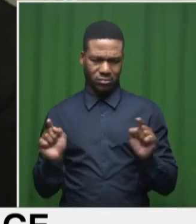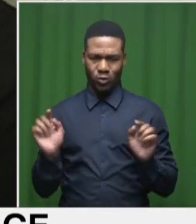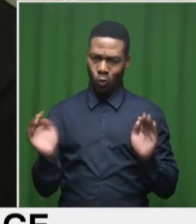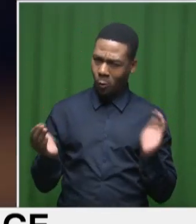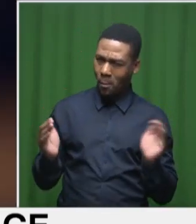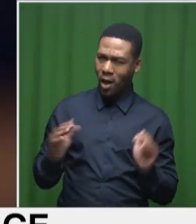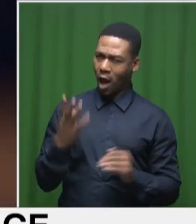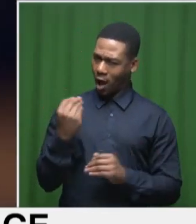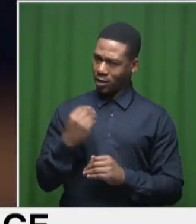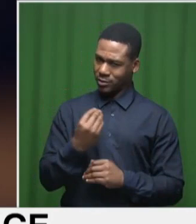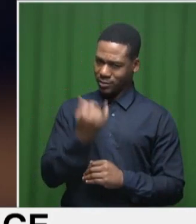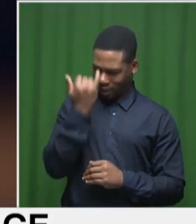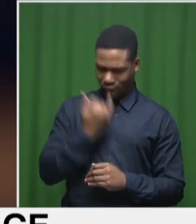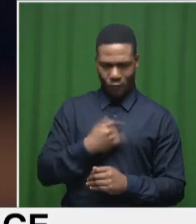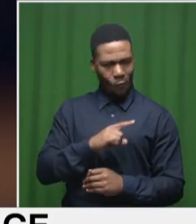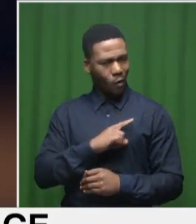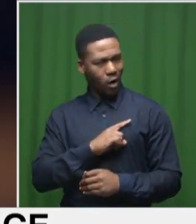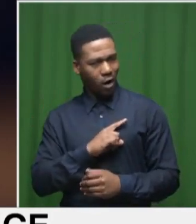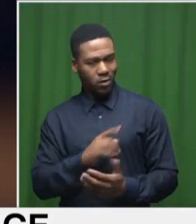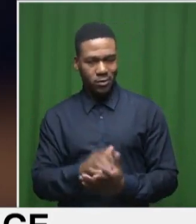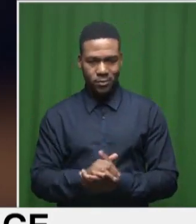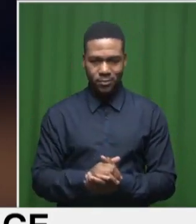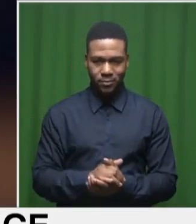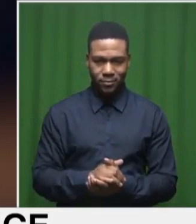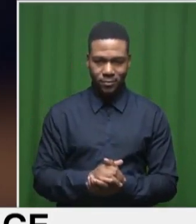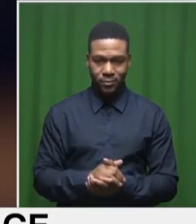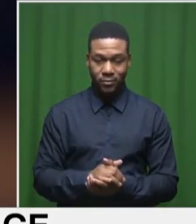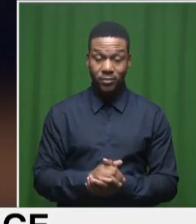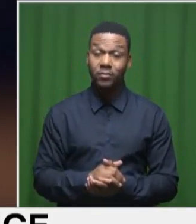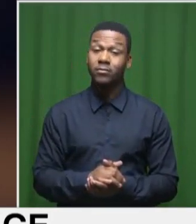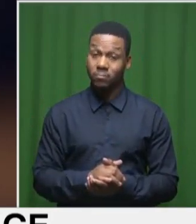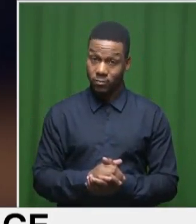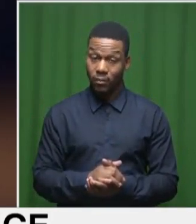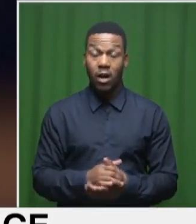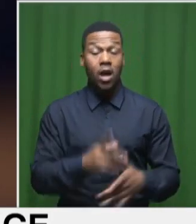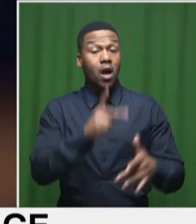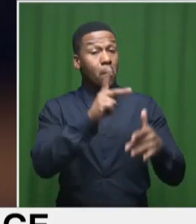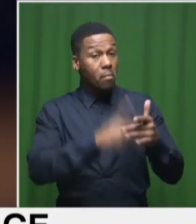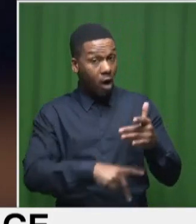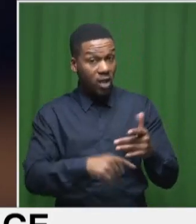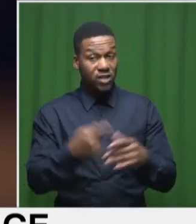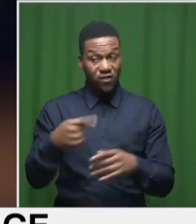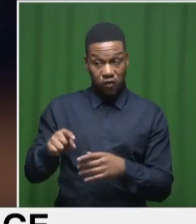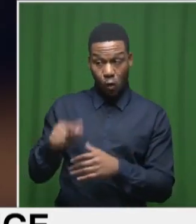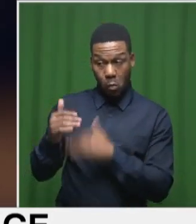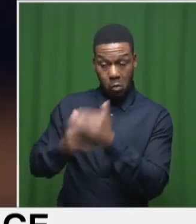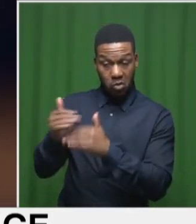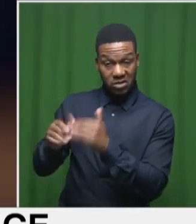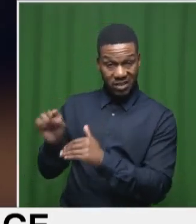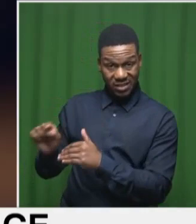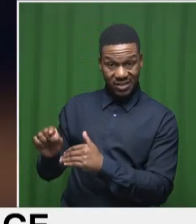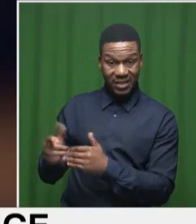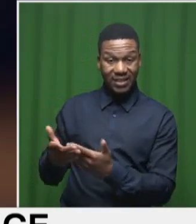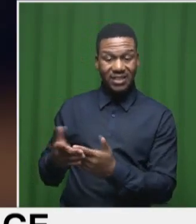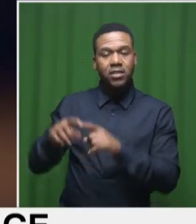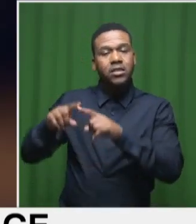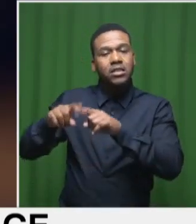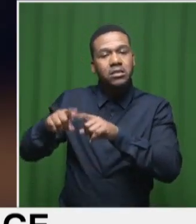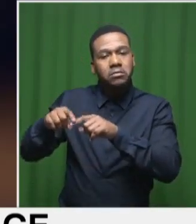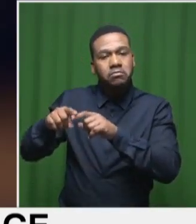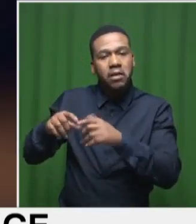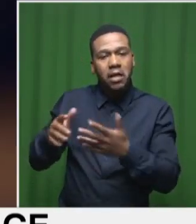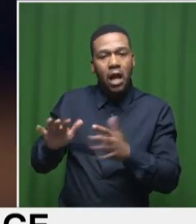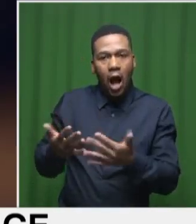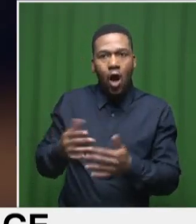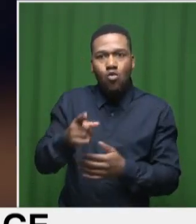yourself why. Prices for the procedures vary and are determined by a number of areas you want to be treated. South Africa